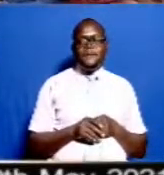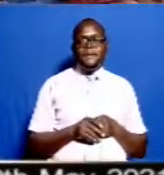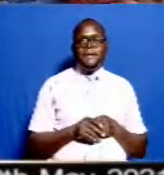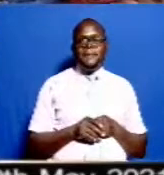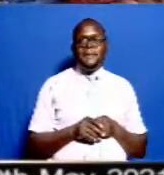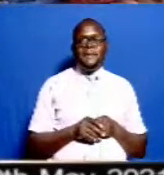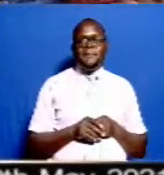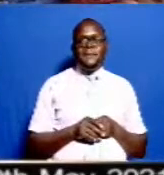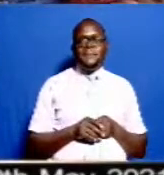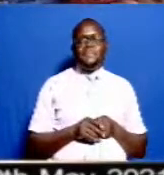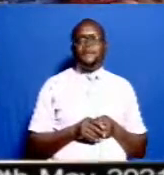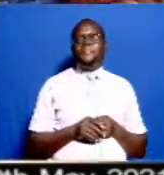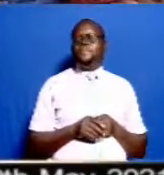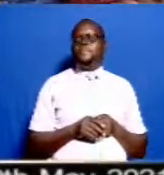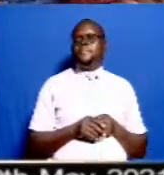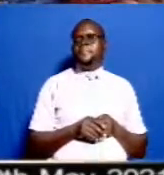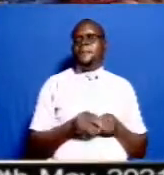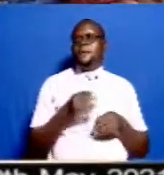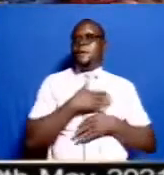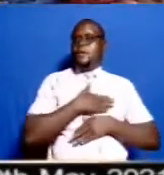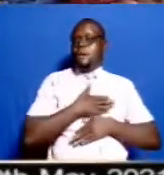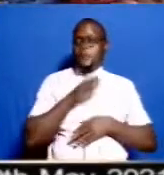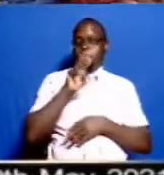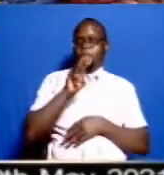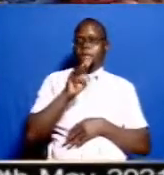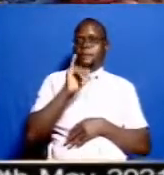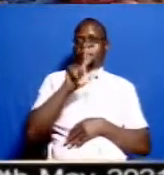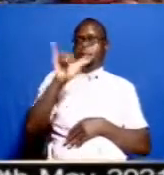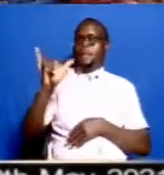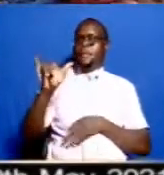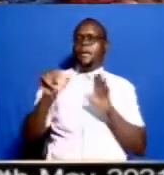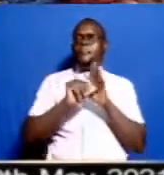Honorable Mili, what is out of order?